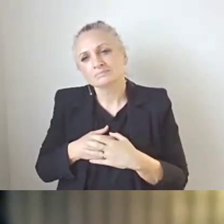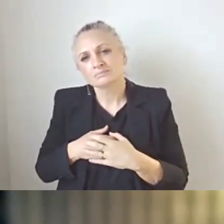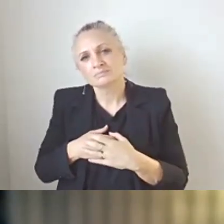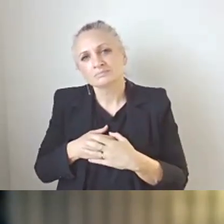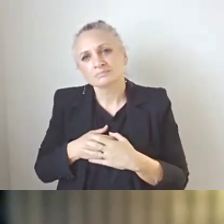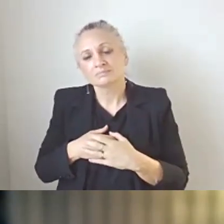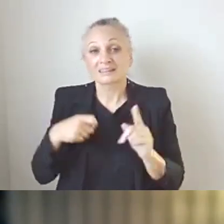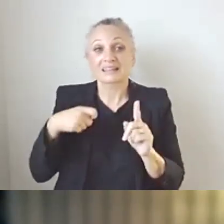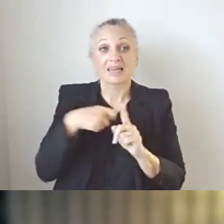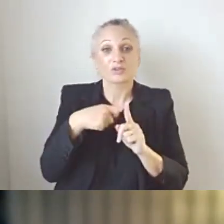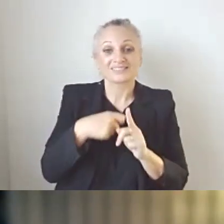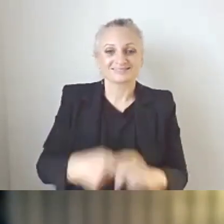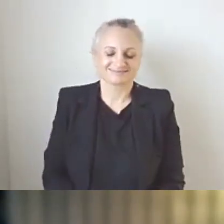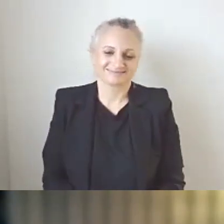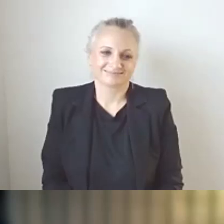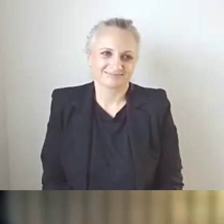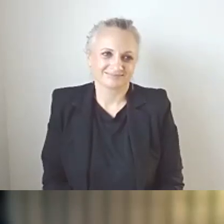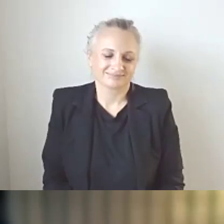Kirsten?